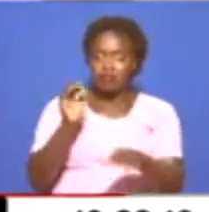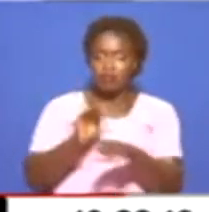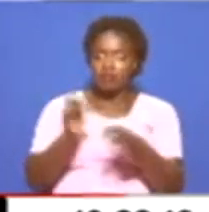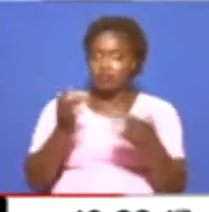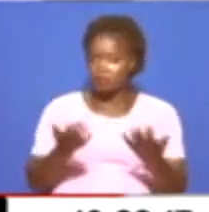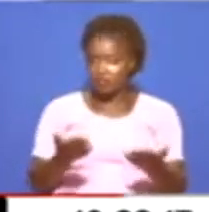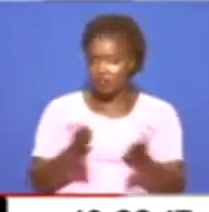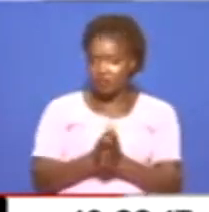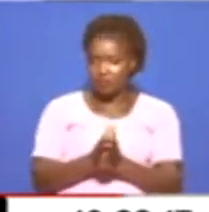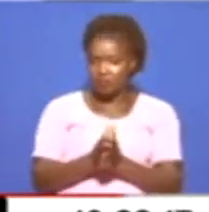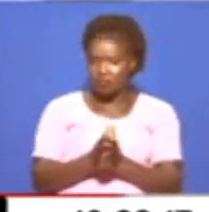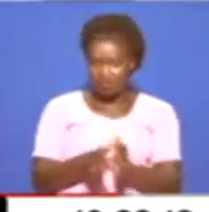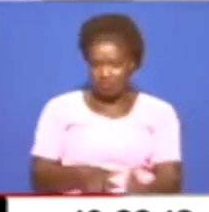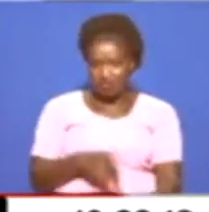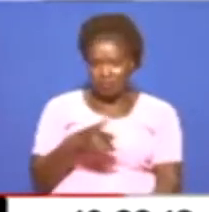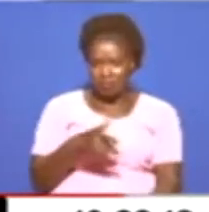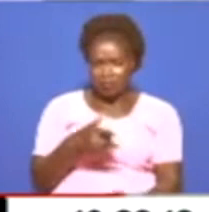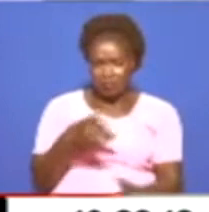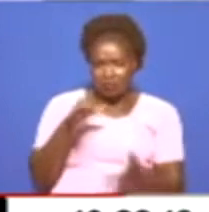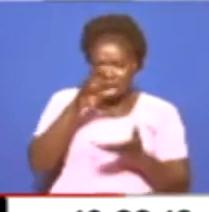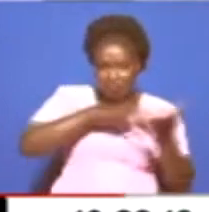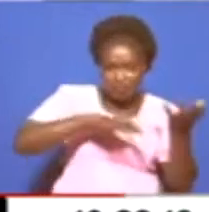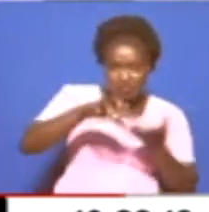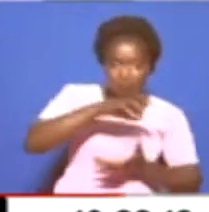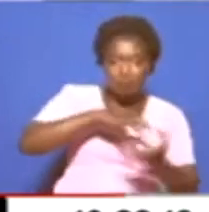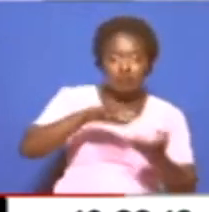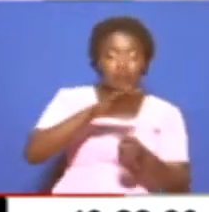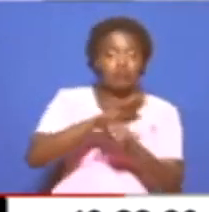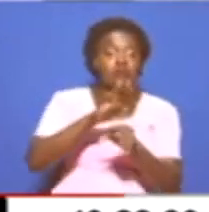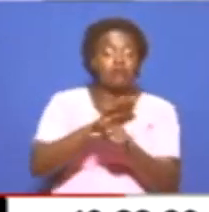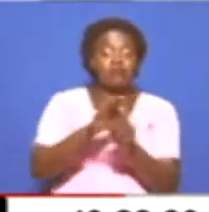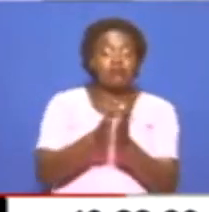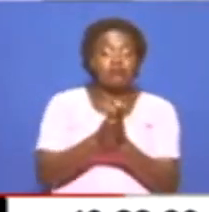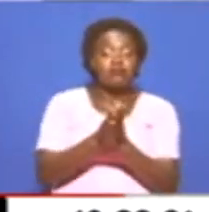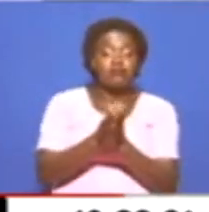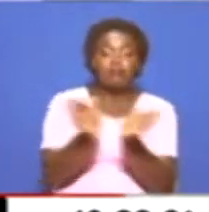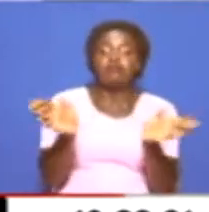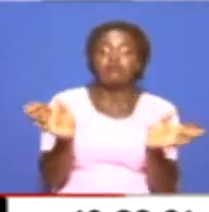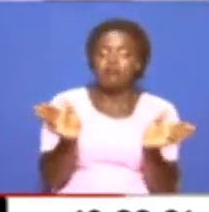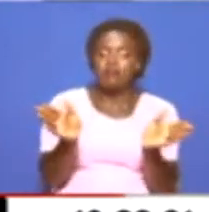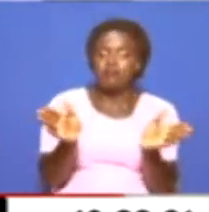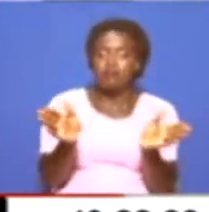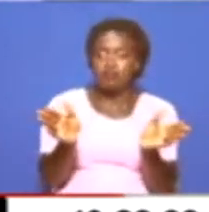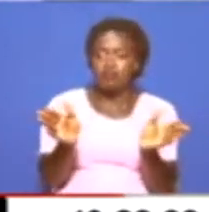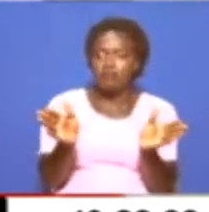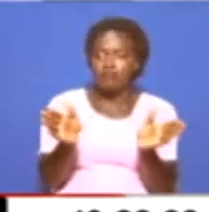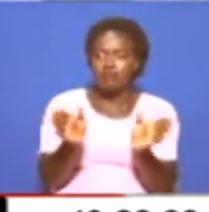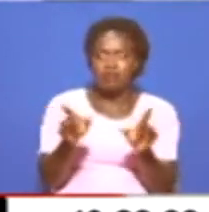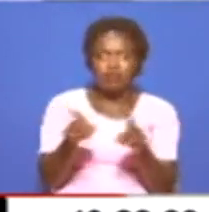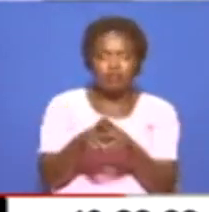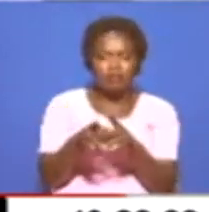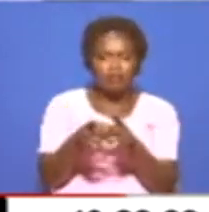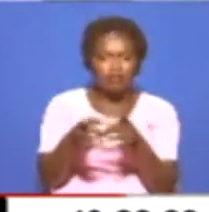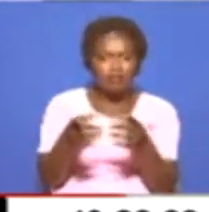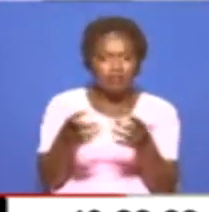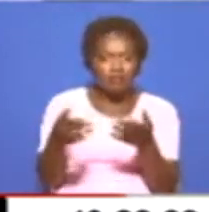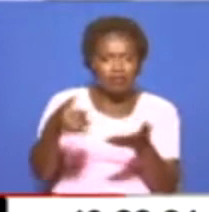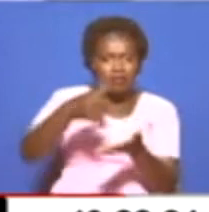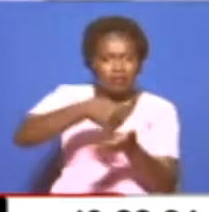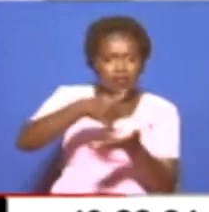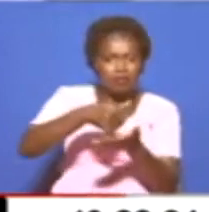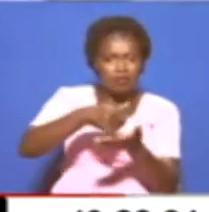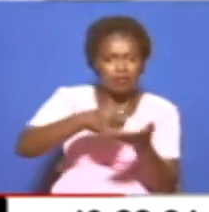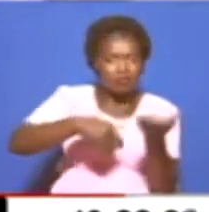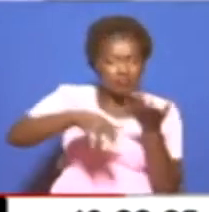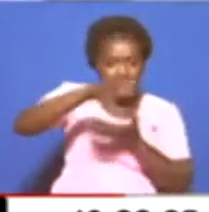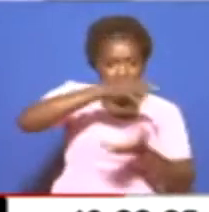in which you will feel a lot of confusion. And the public is actually amassed into a lot of confusion. And this is the confusion